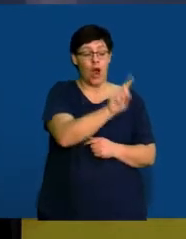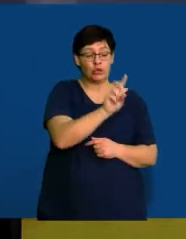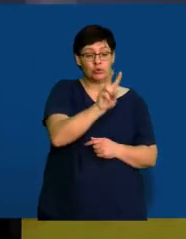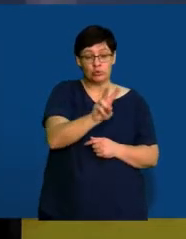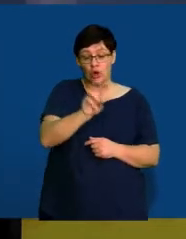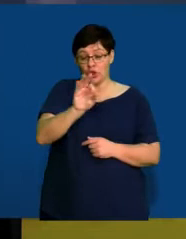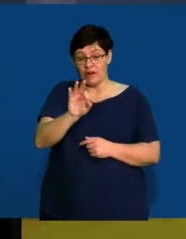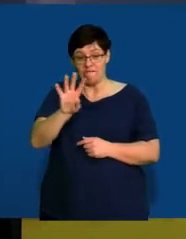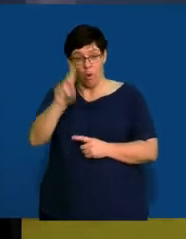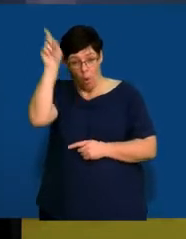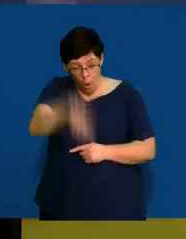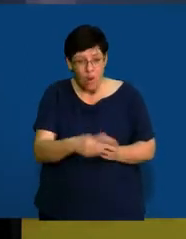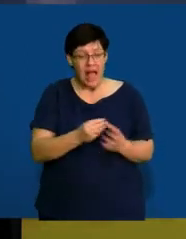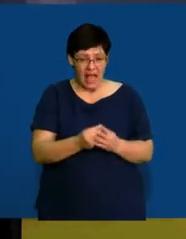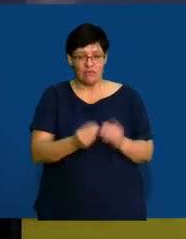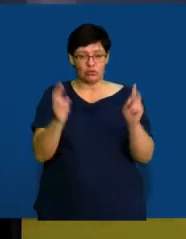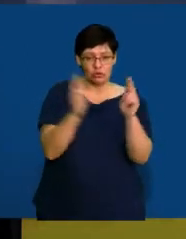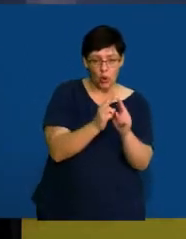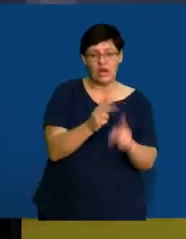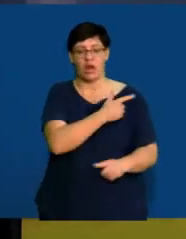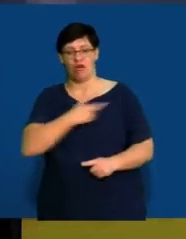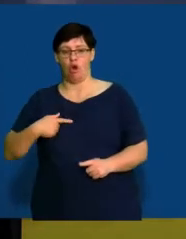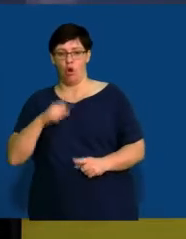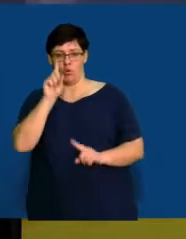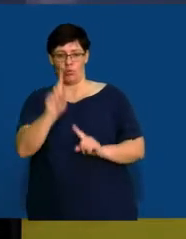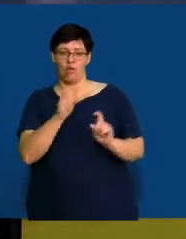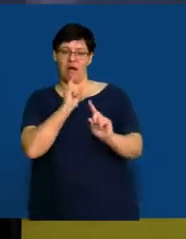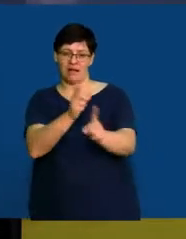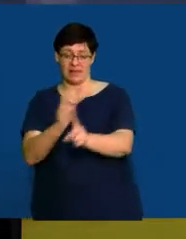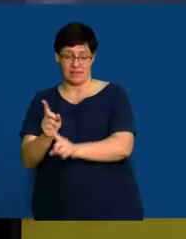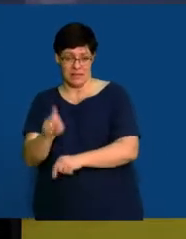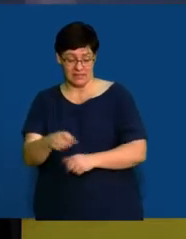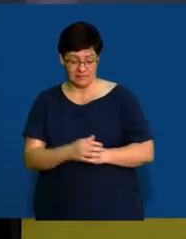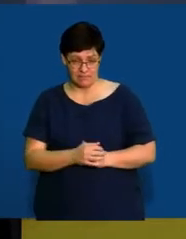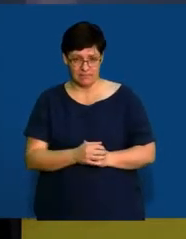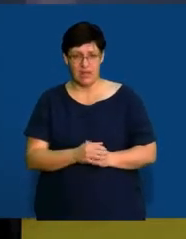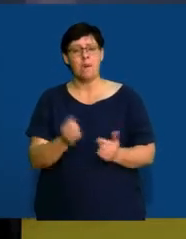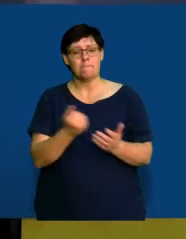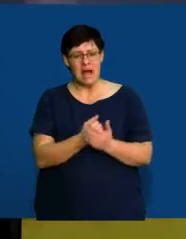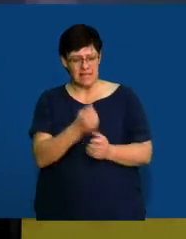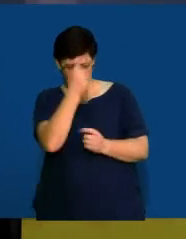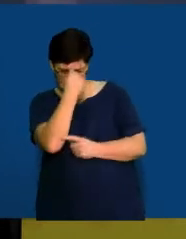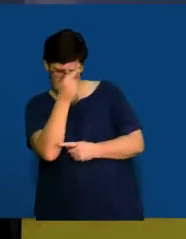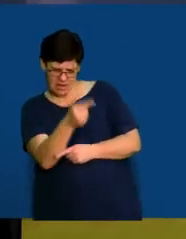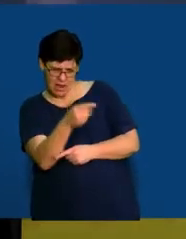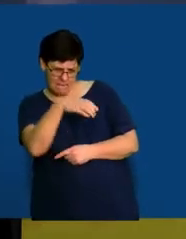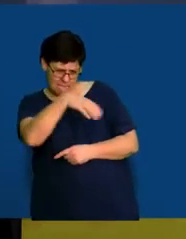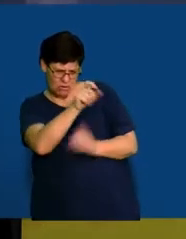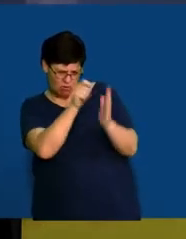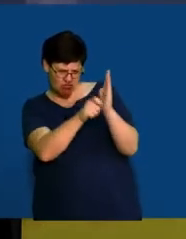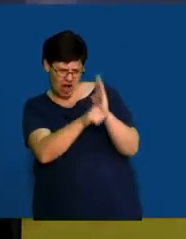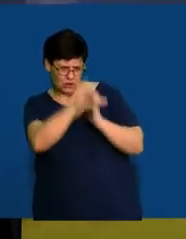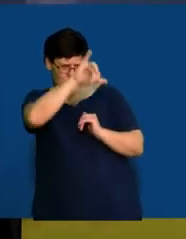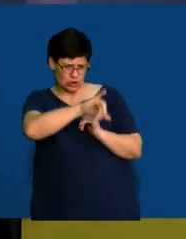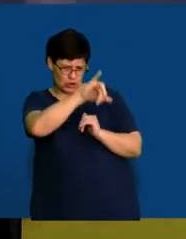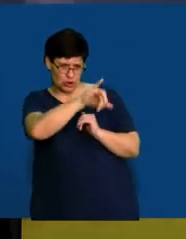4. Now we're reading question 1. Familiarize yourself with the paragraph questions because this is your opportunity